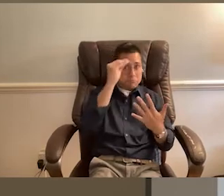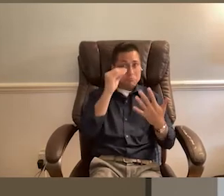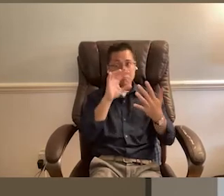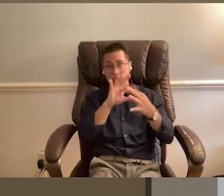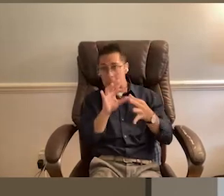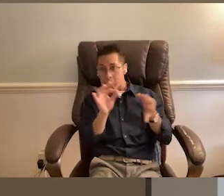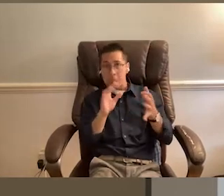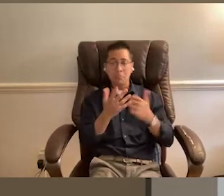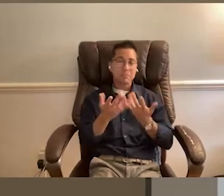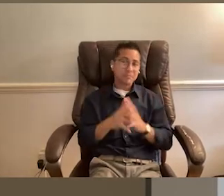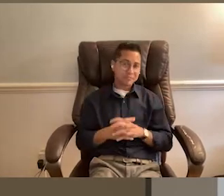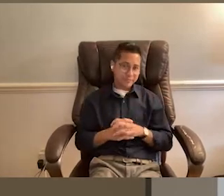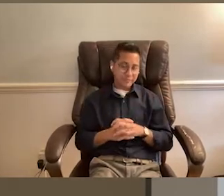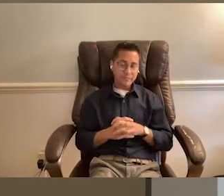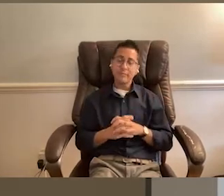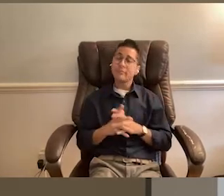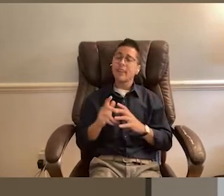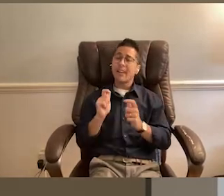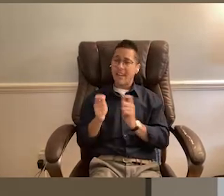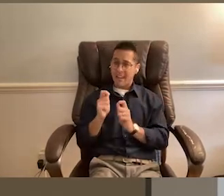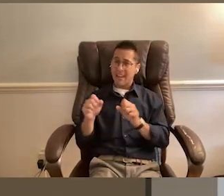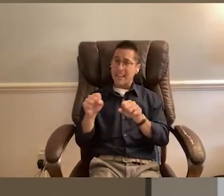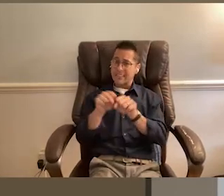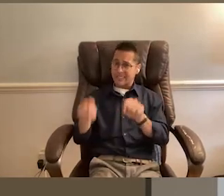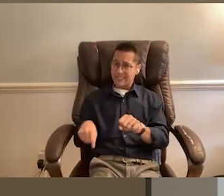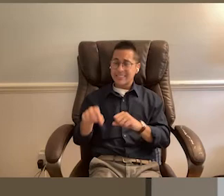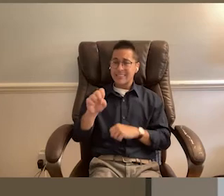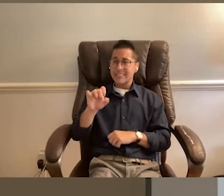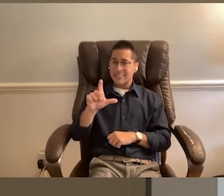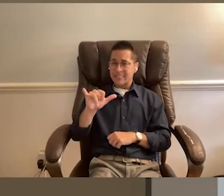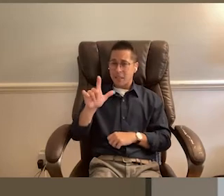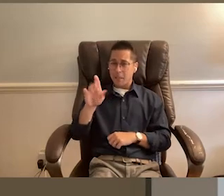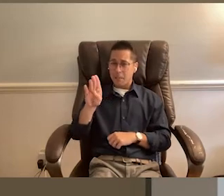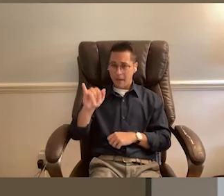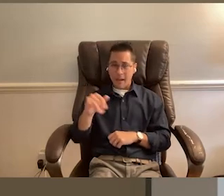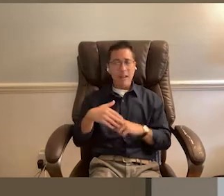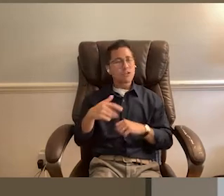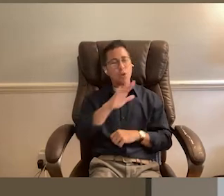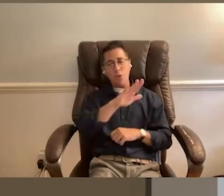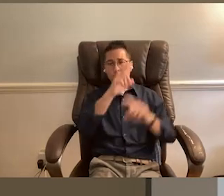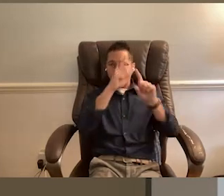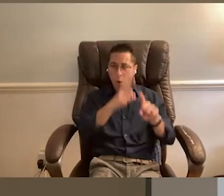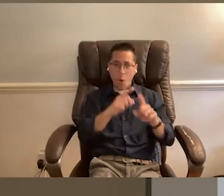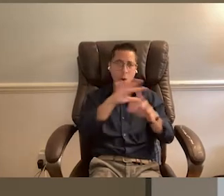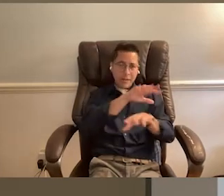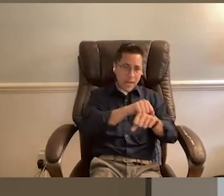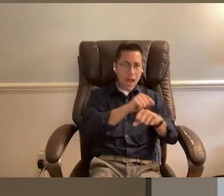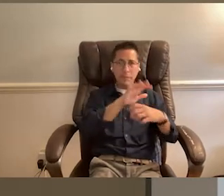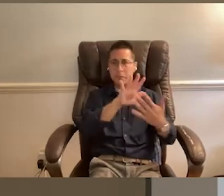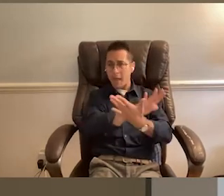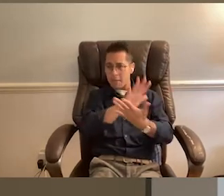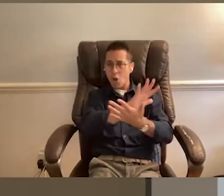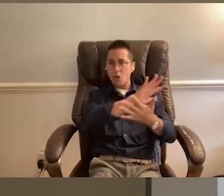well, I'm too hungry to eat after class. I'm like, well, you have a break before class. He's like, oh, do have a break before class. I can eat before class. And then he did. And it was never a problem